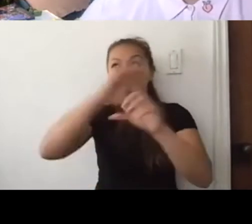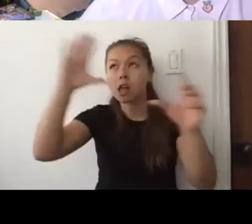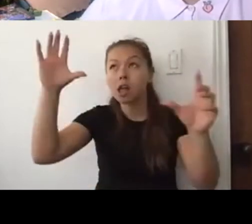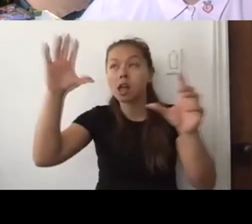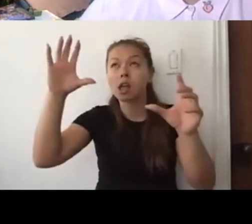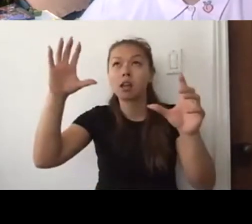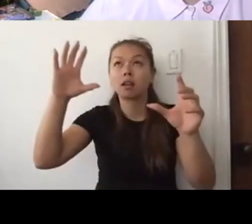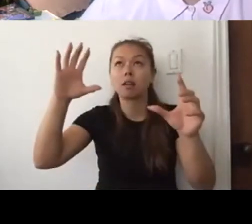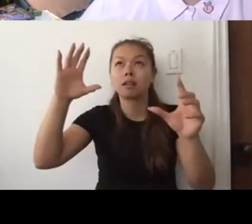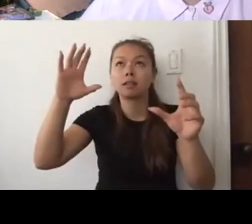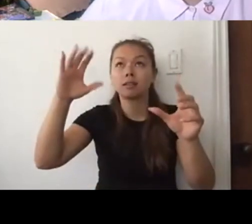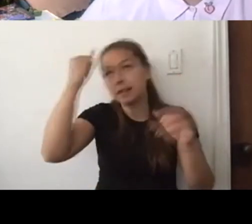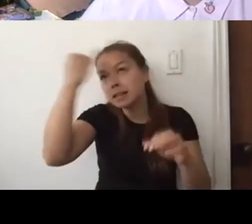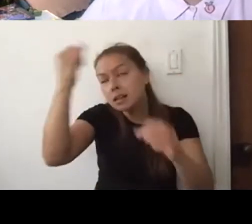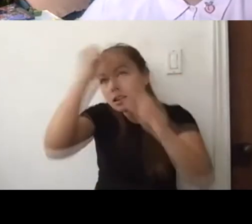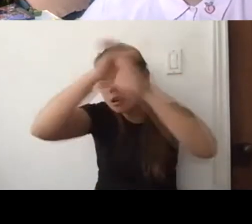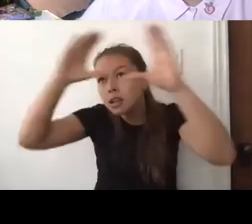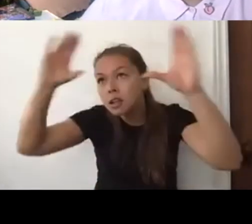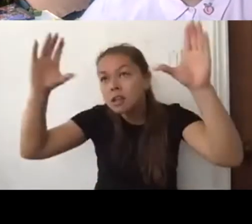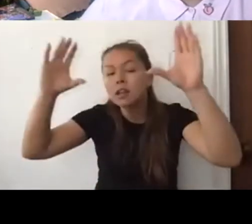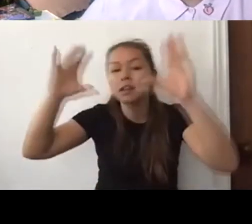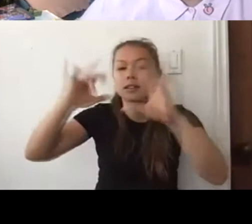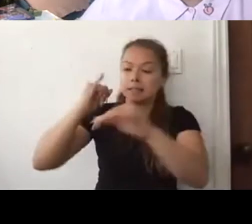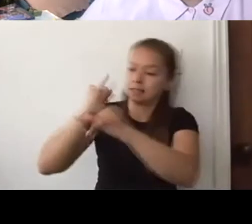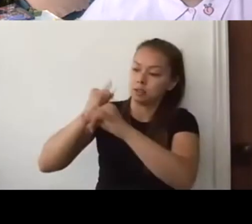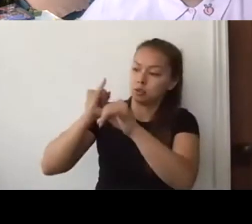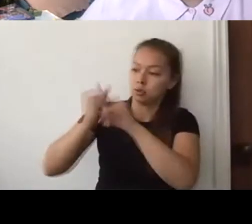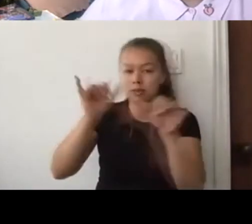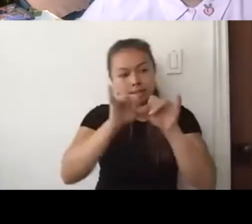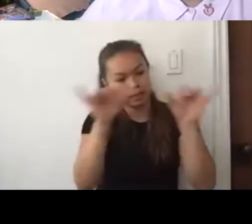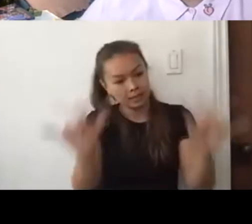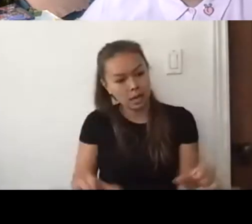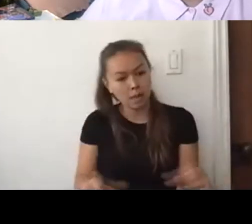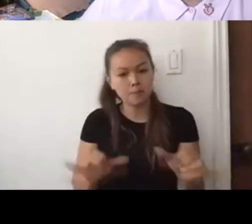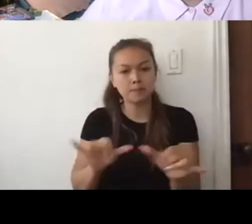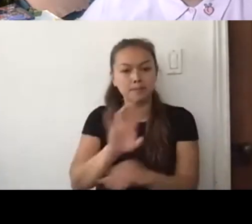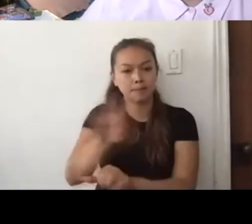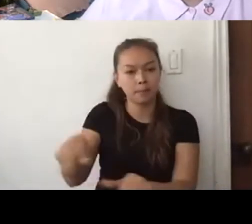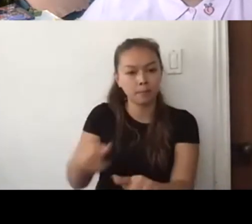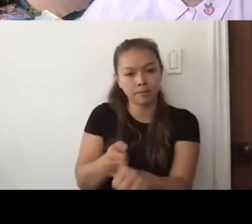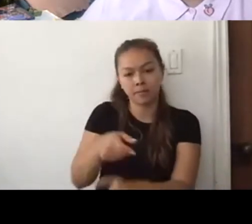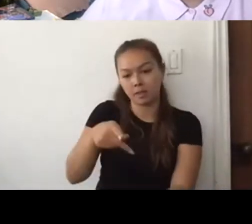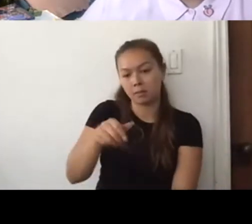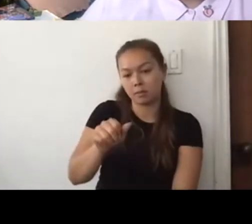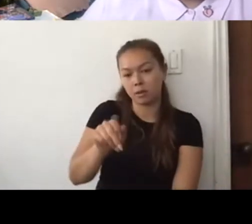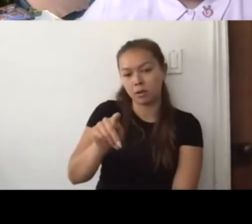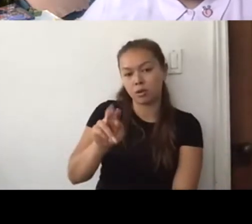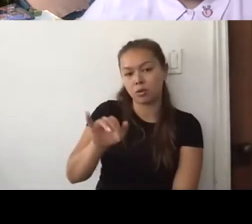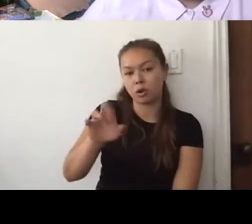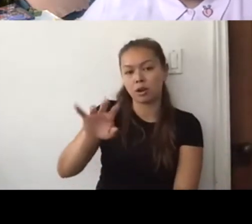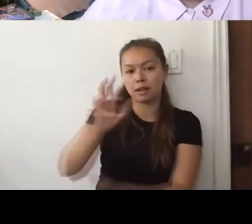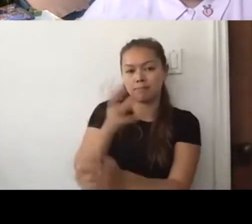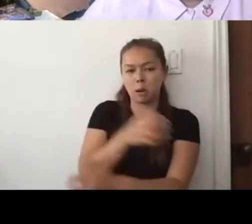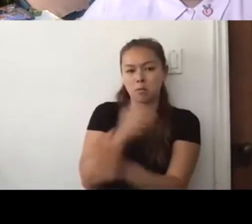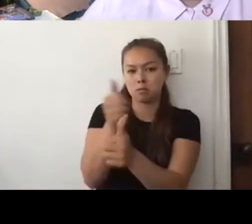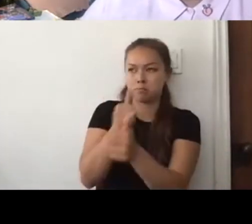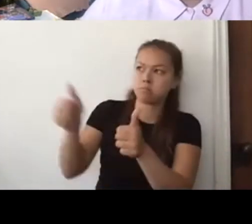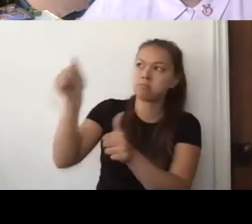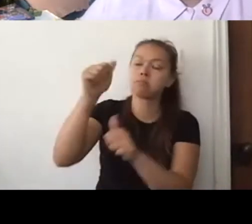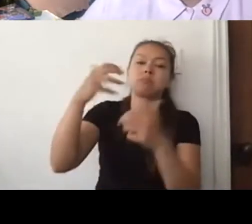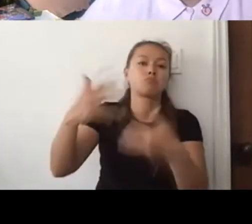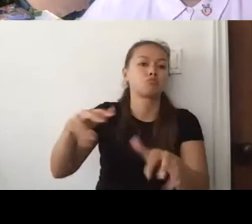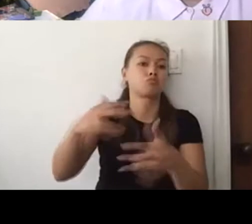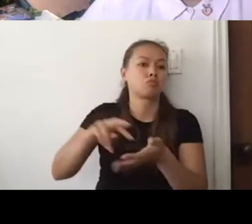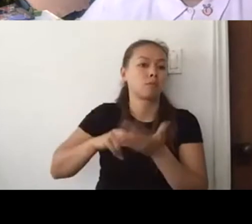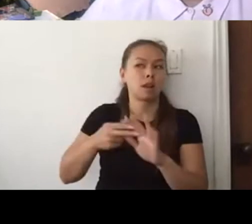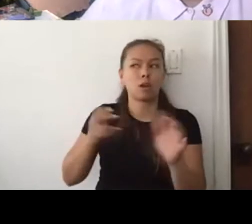by patriarchy. Well, everyone is impacted by it, regardless of your social location, identity. But